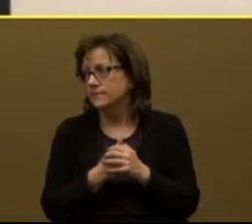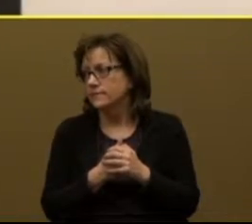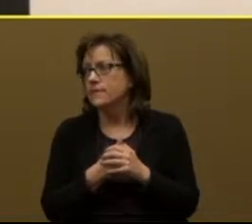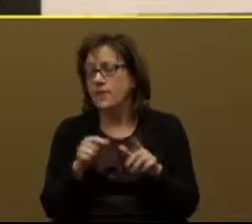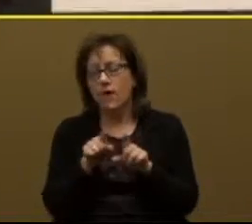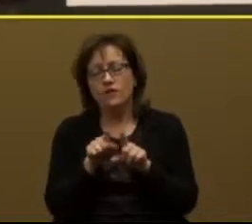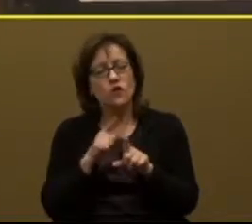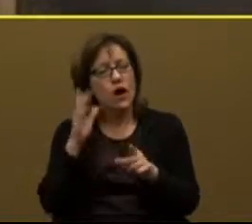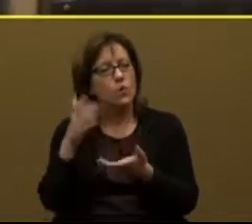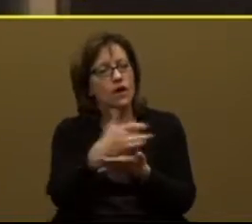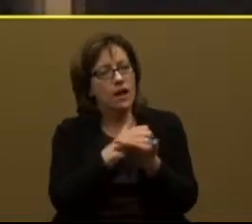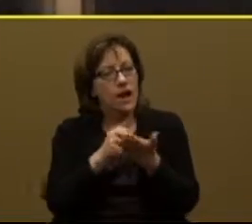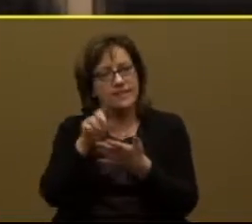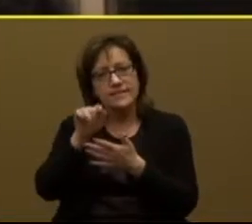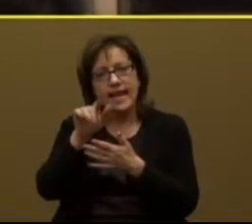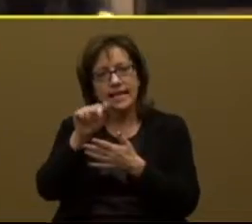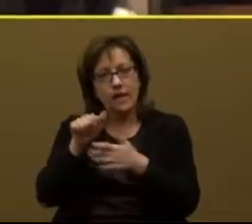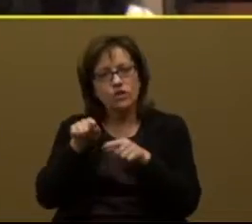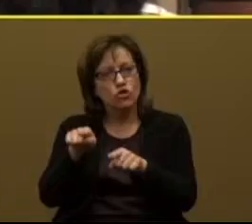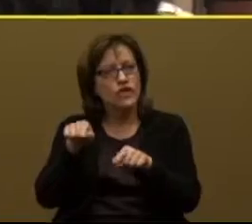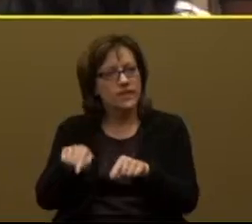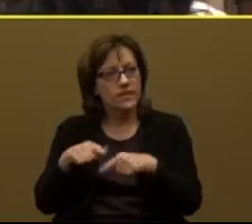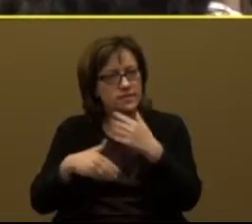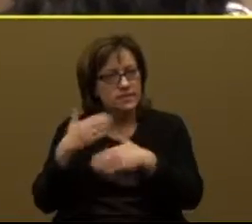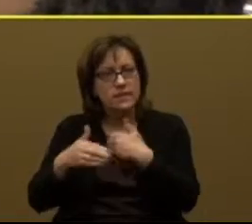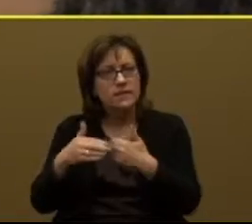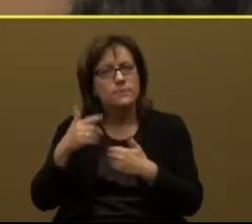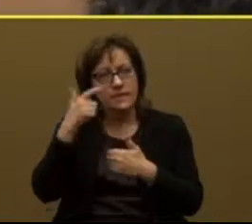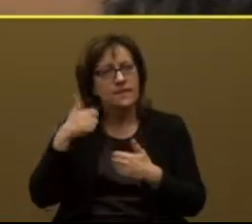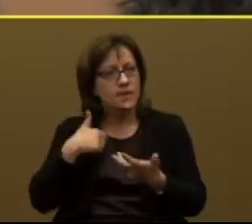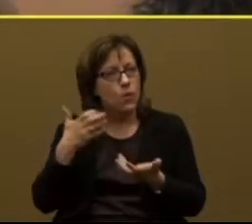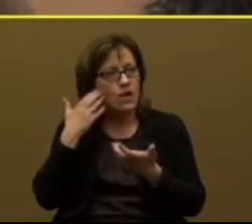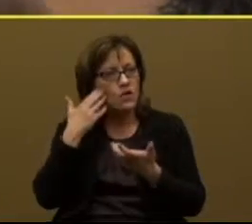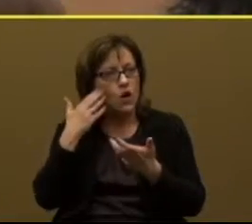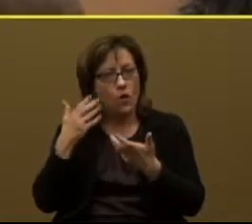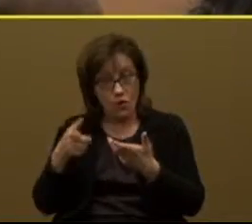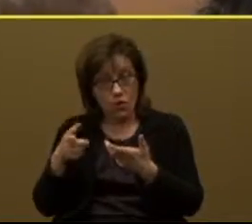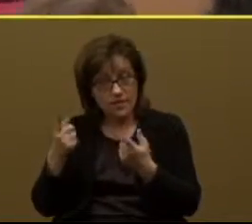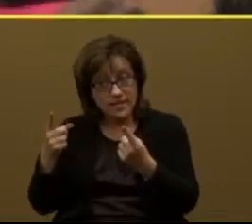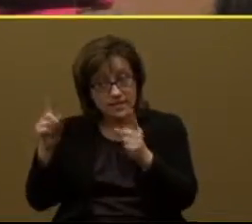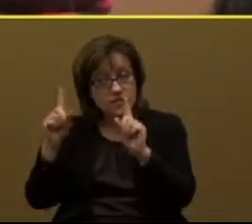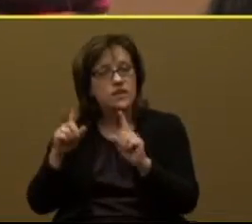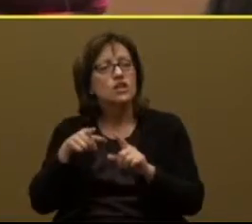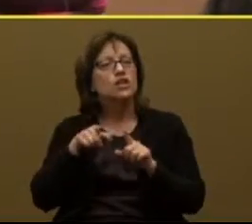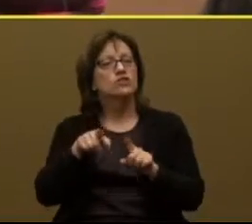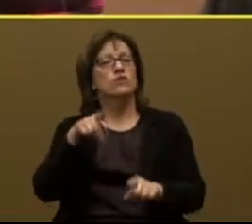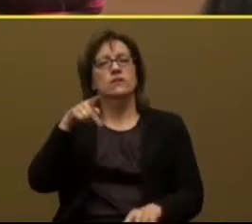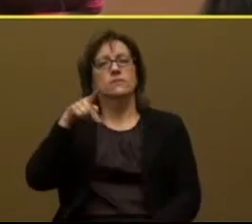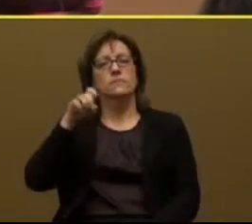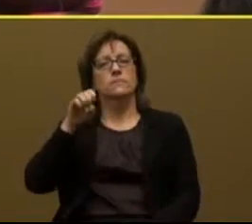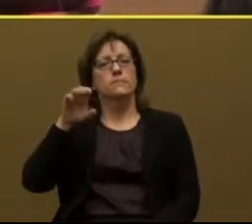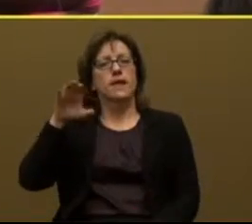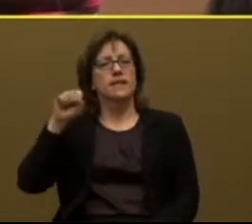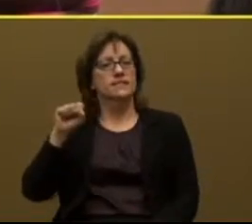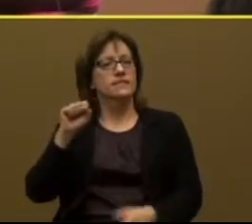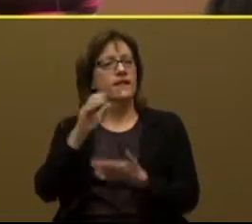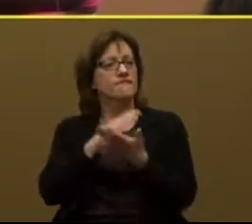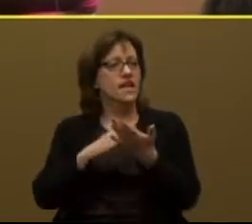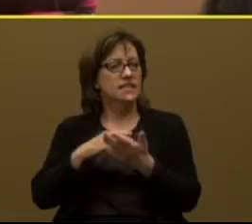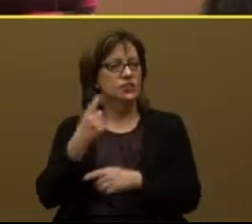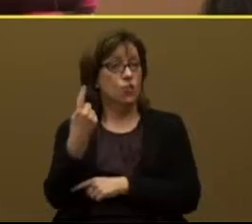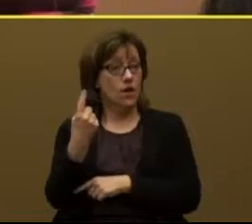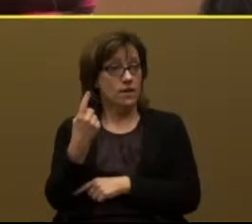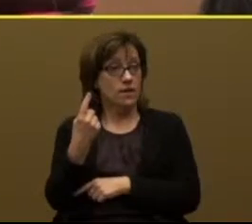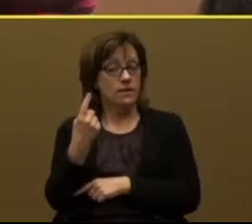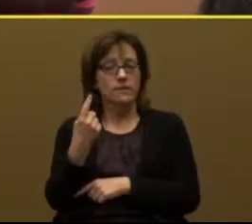during this. Why? Because I want to know how successful she is. During PECS phase 1, the